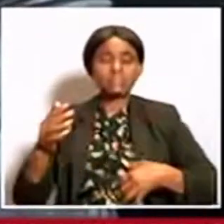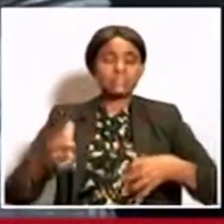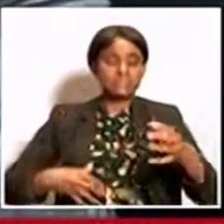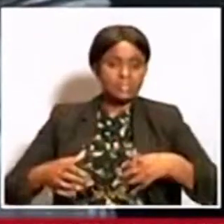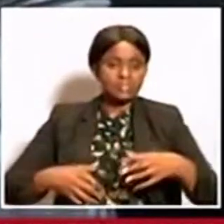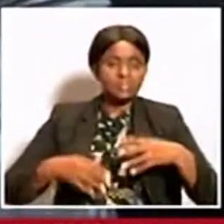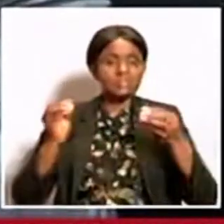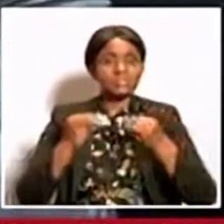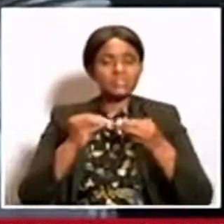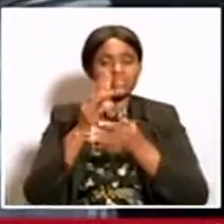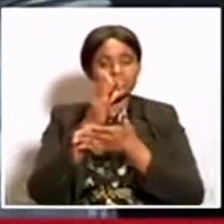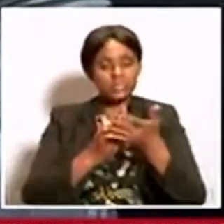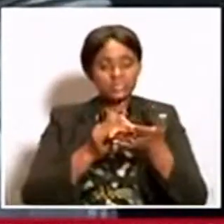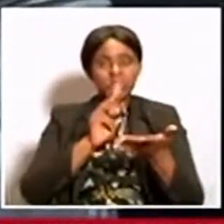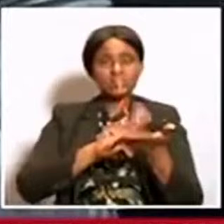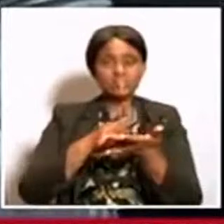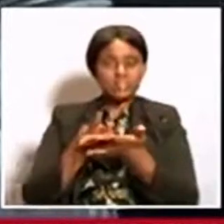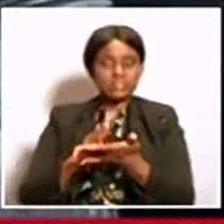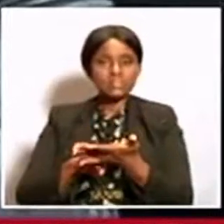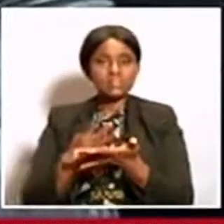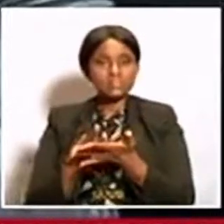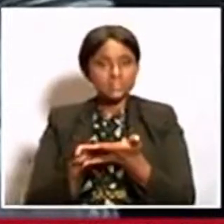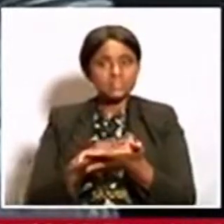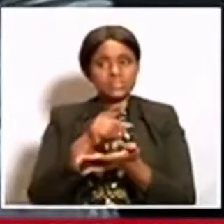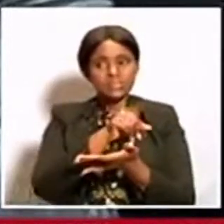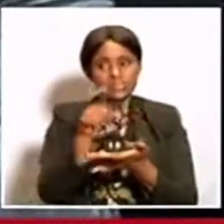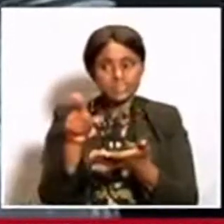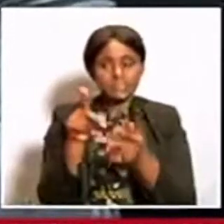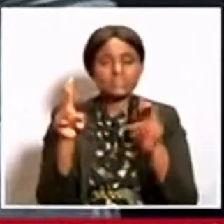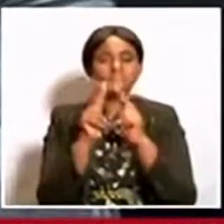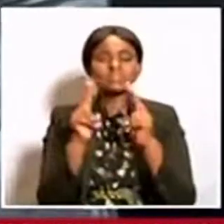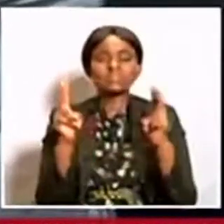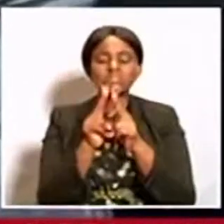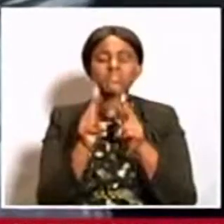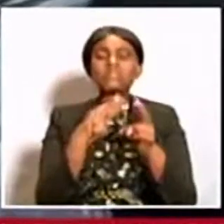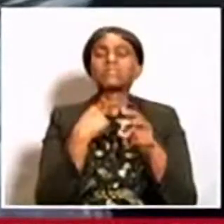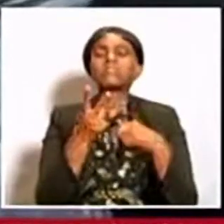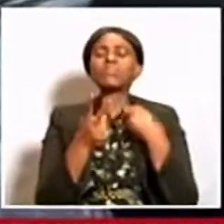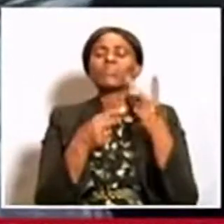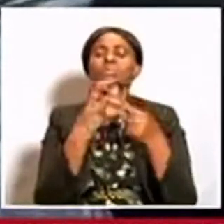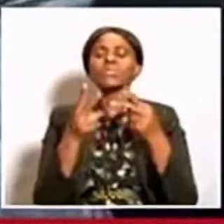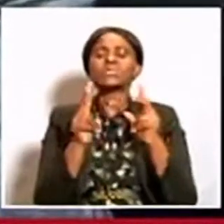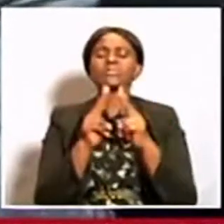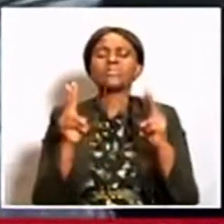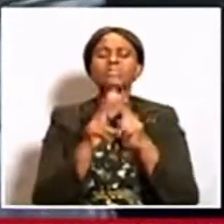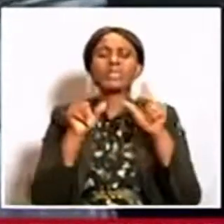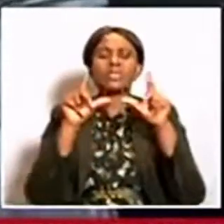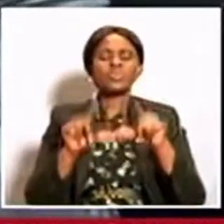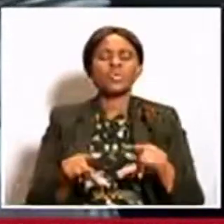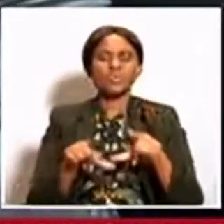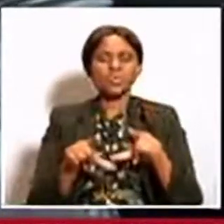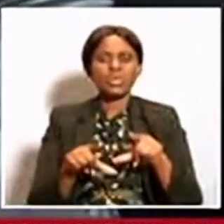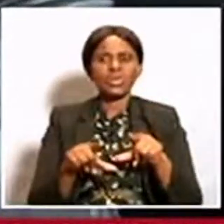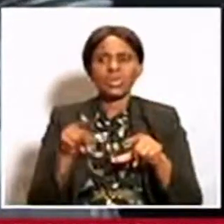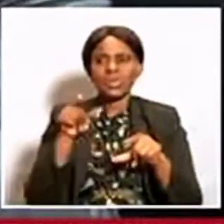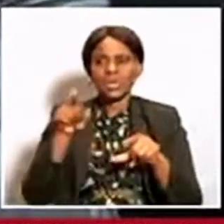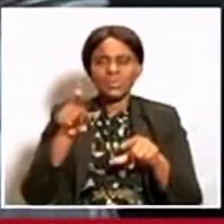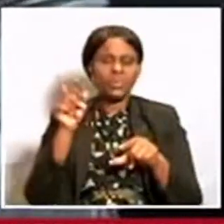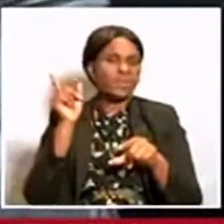some witnesses are the voices are very low to an extent that they can't hear